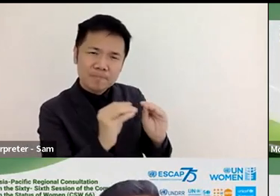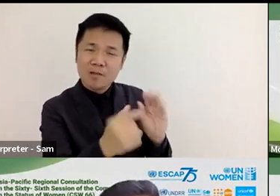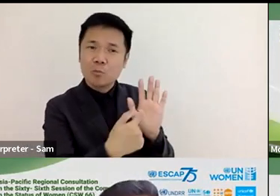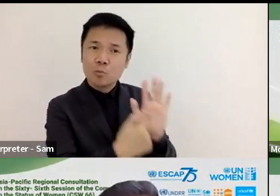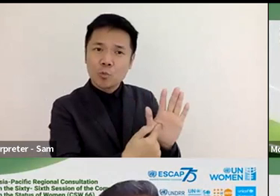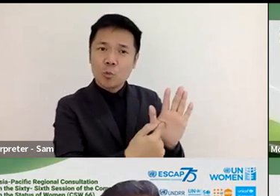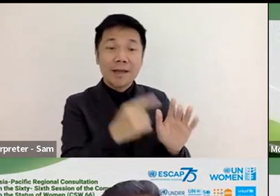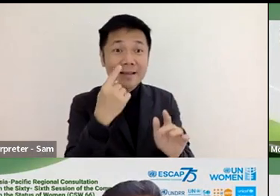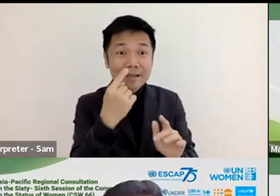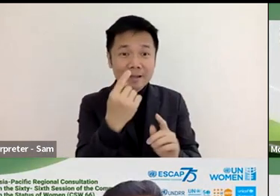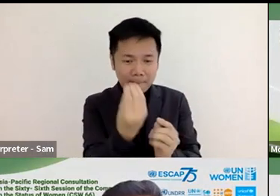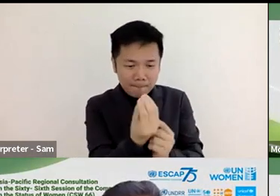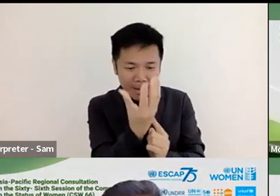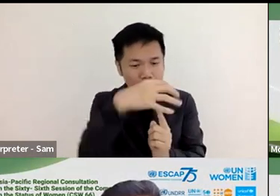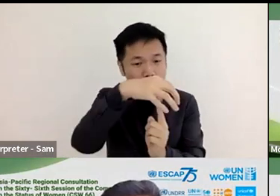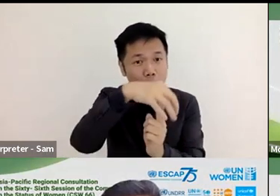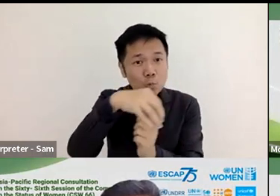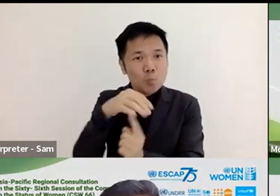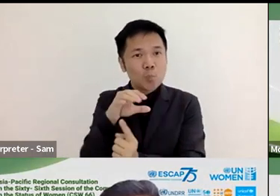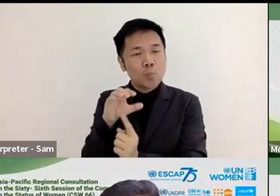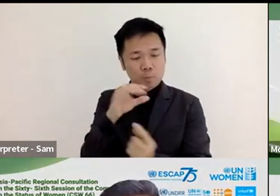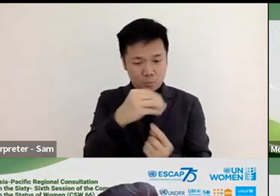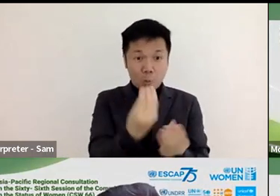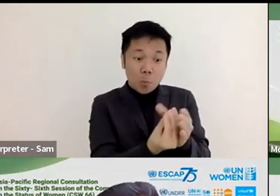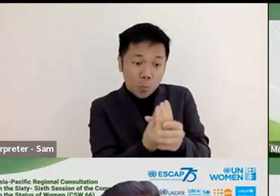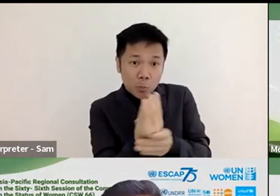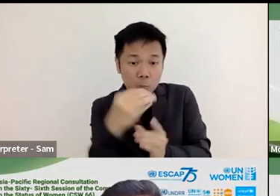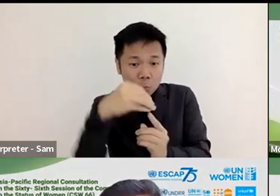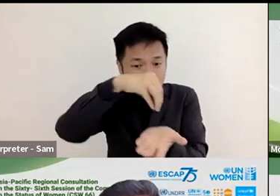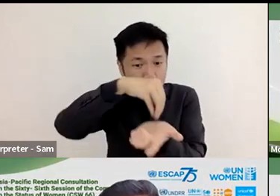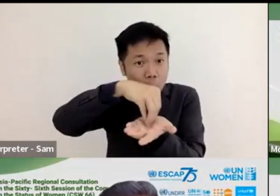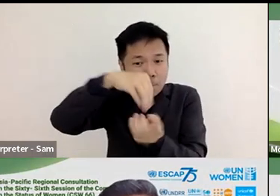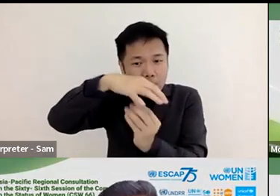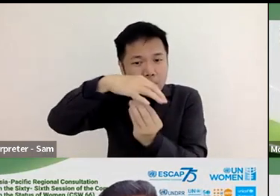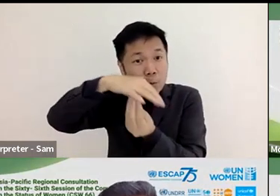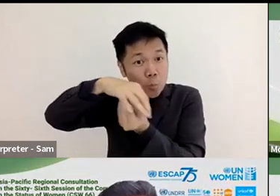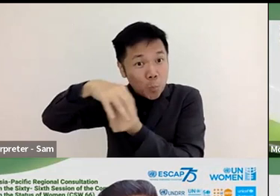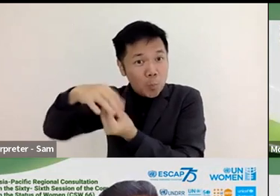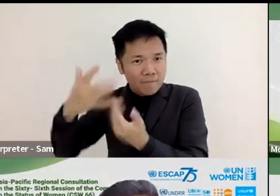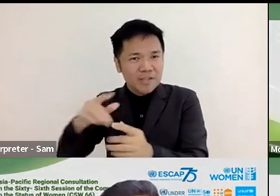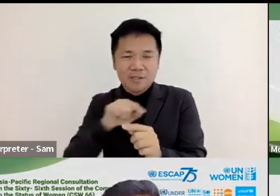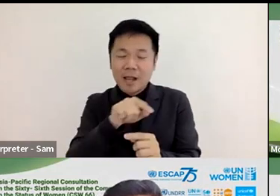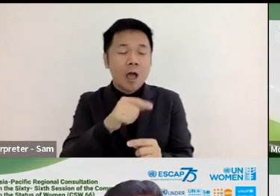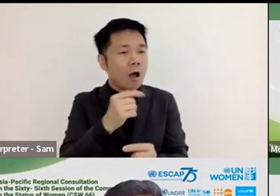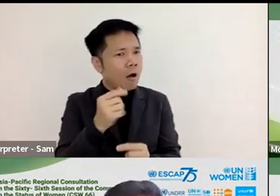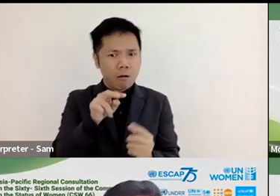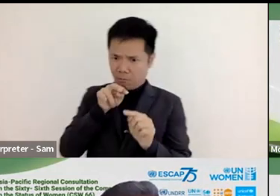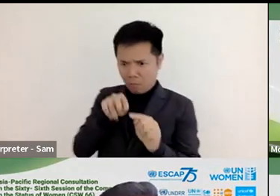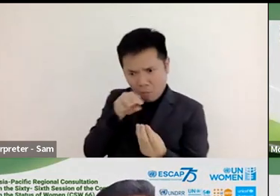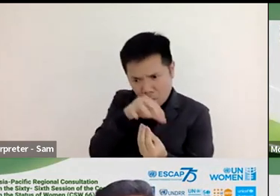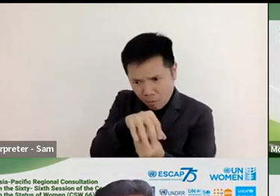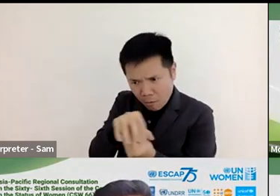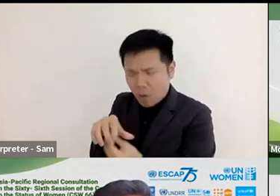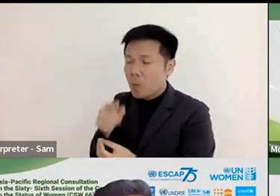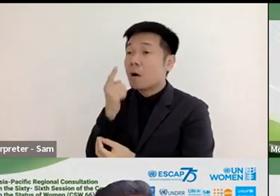of mushroom drying for a woman-led business in Bagan, and after that, quite a lot of women recognize